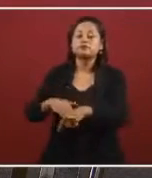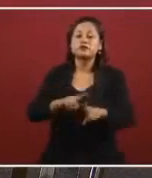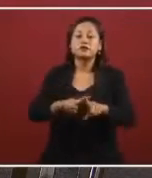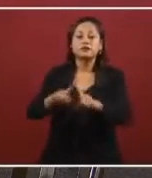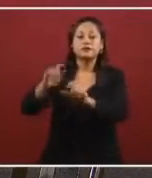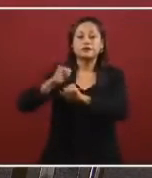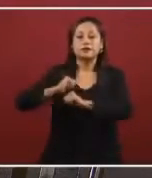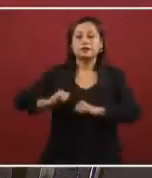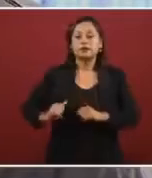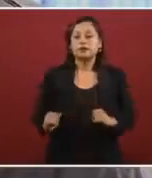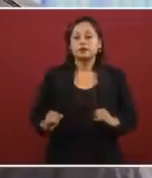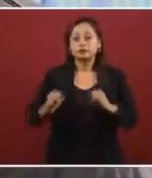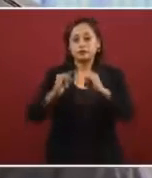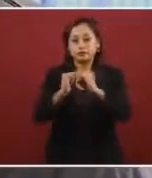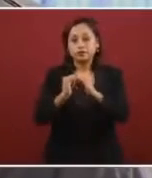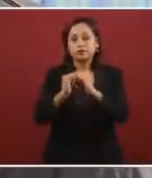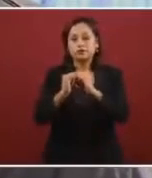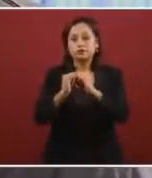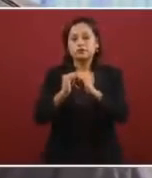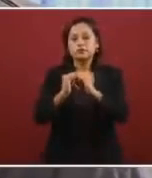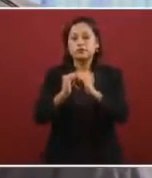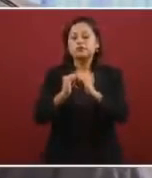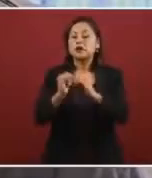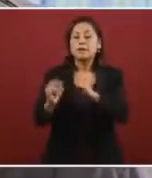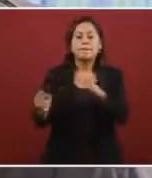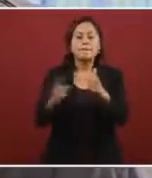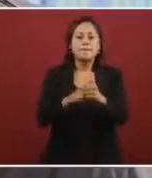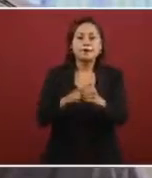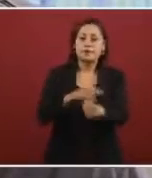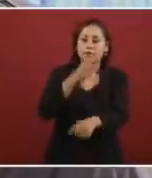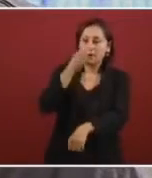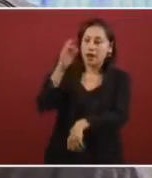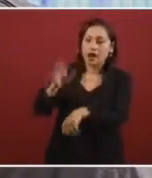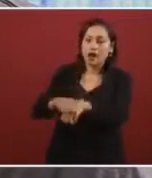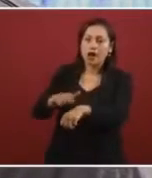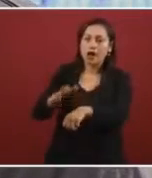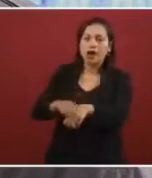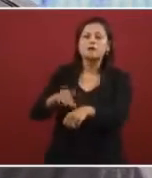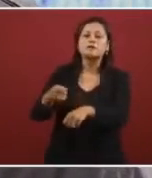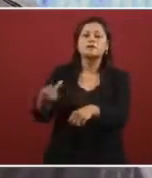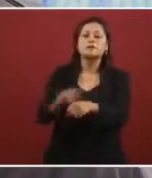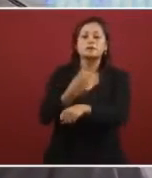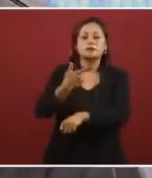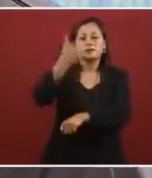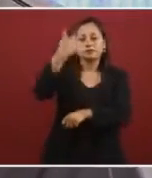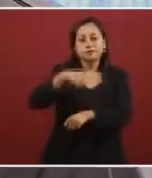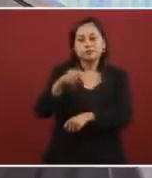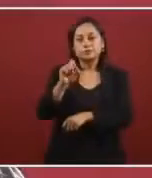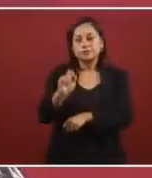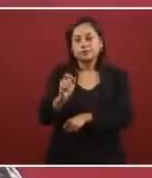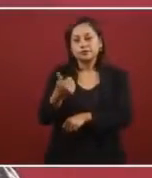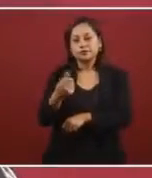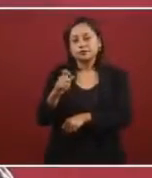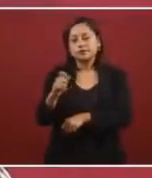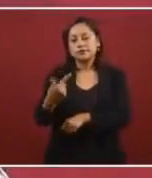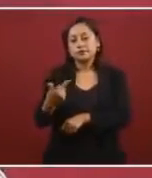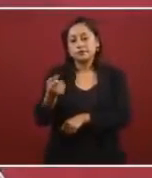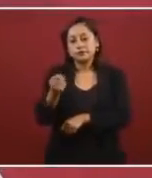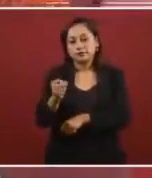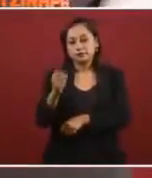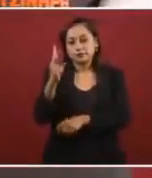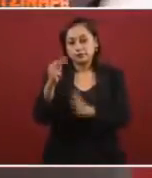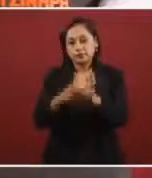federal, contacto con los hechos also acontecidos the en la noche del 26 y 27 police de that had septiembre de any 2014. contact with those young people on those days.